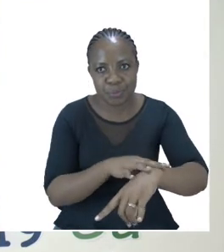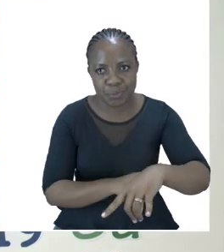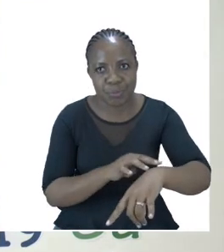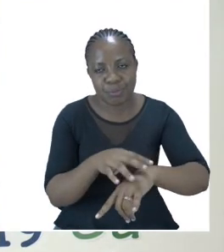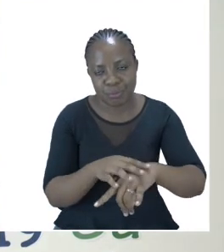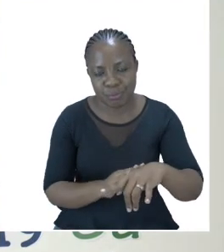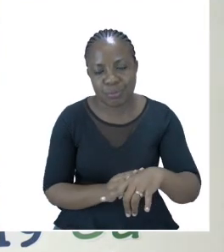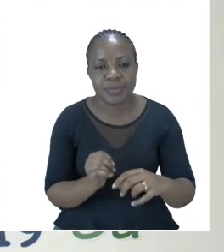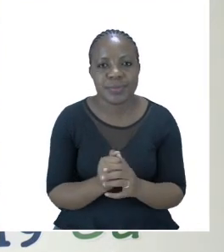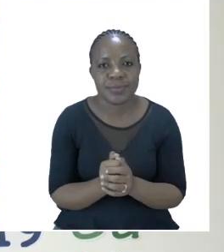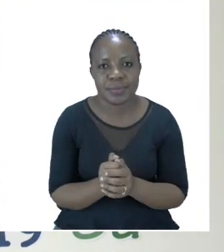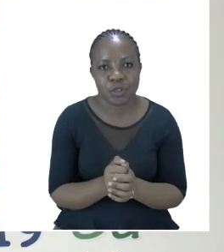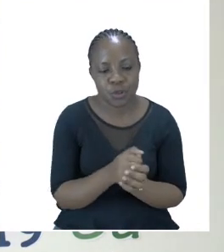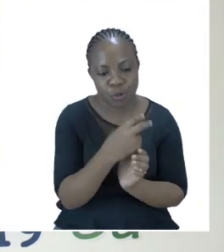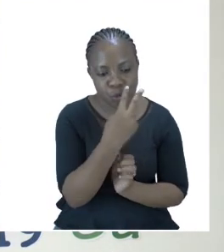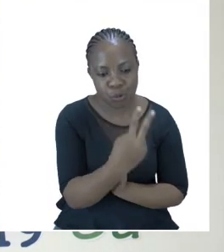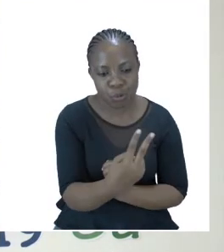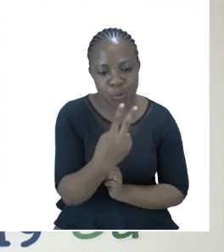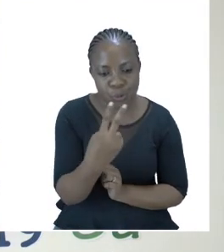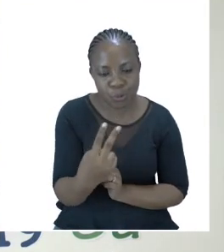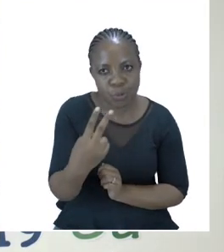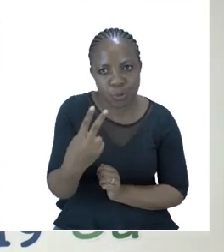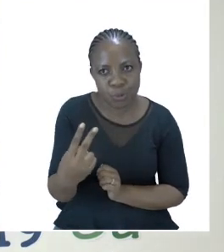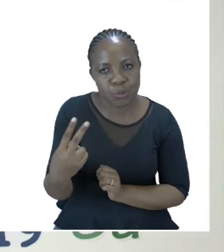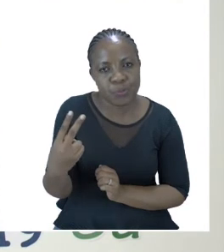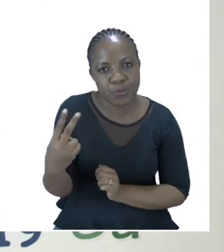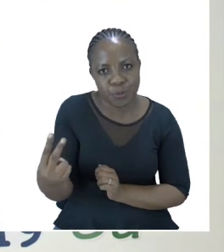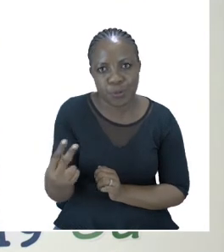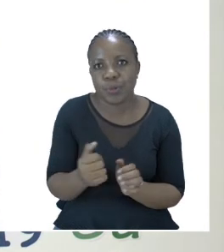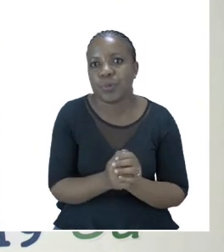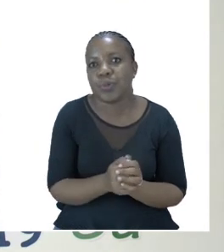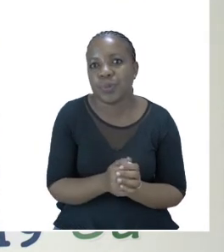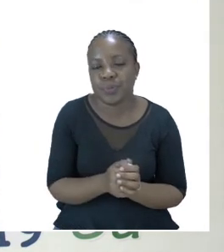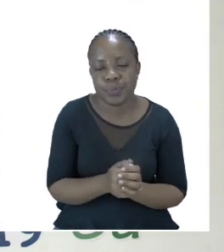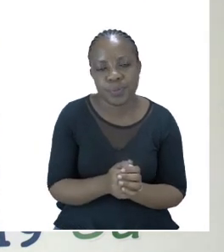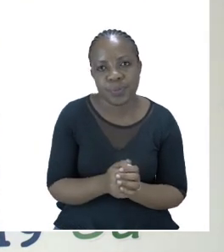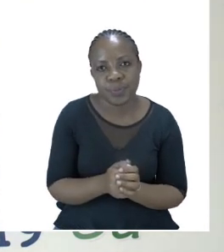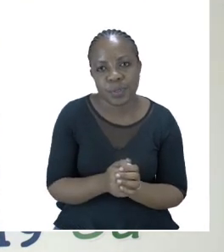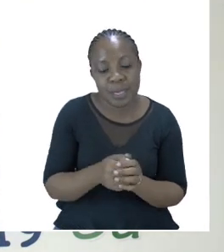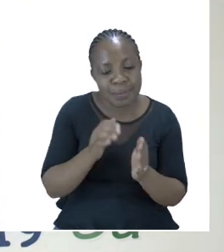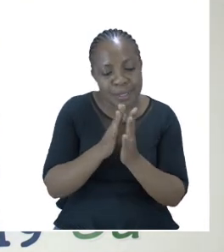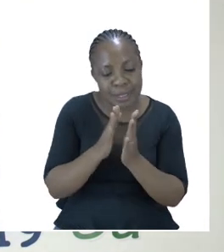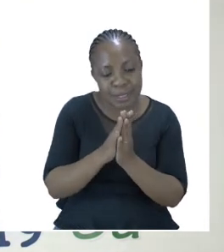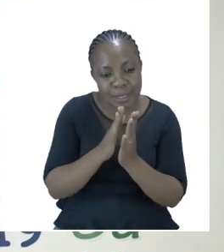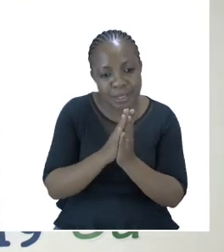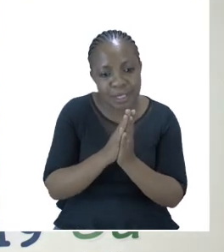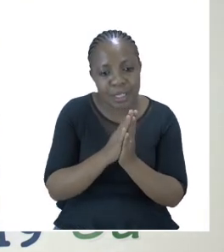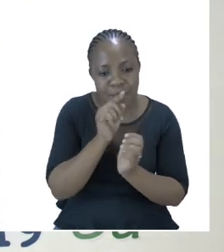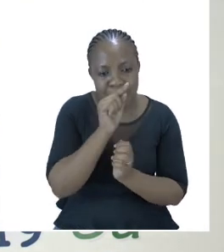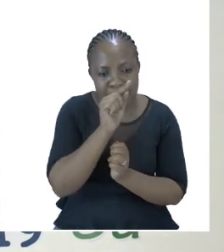zebras. Very good. Now this is how you draw the number 2. Please take your